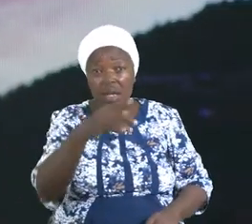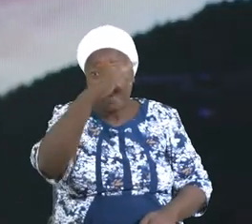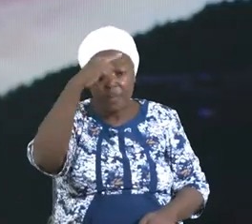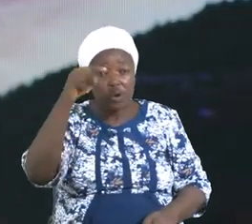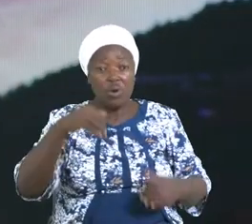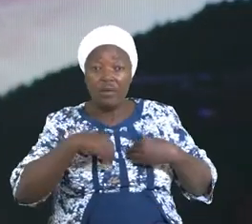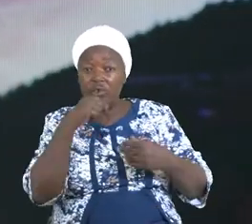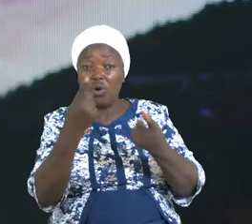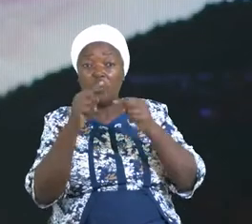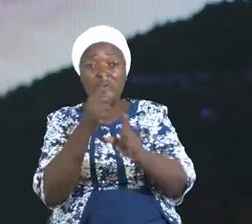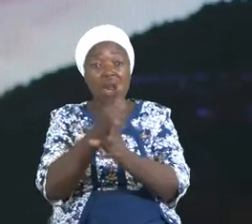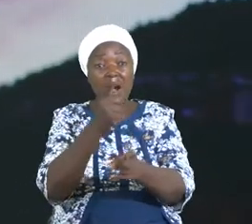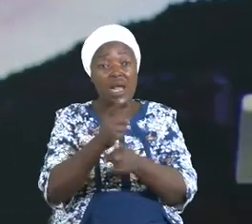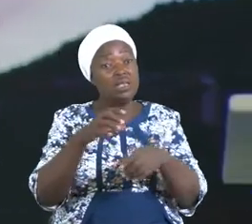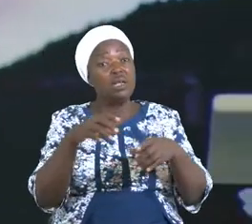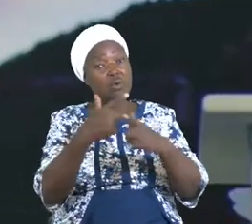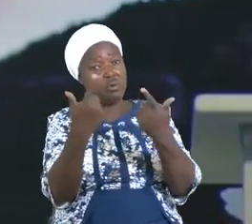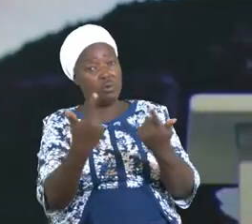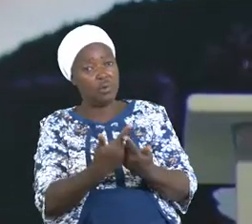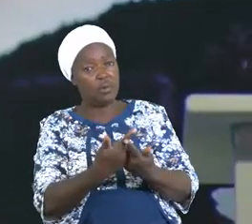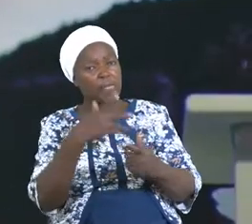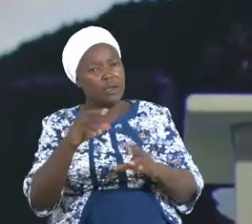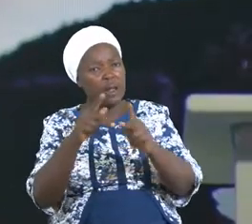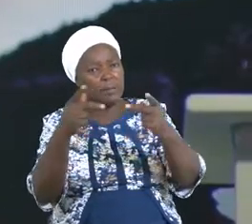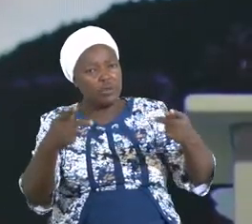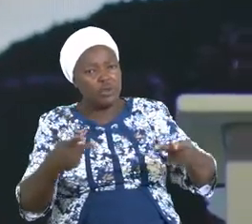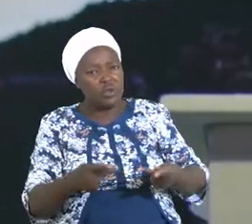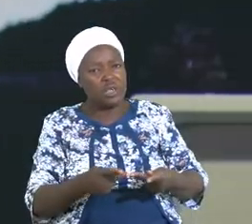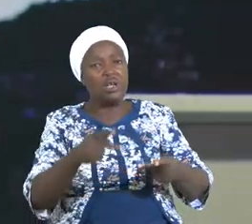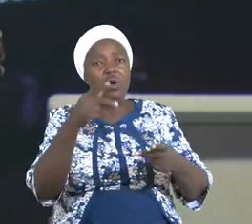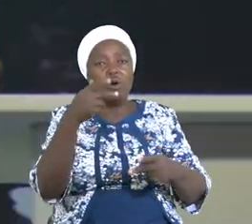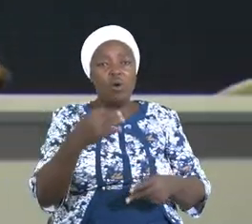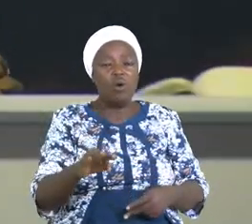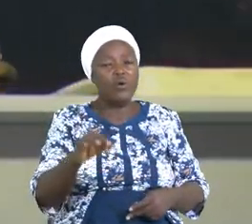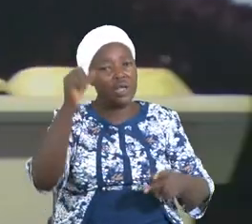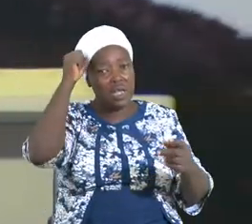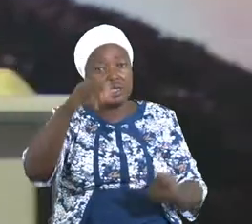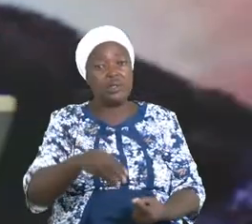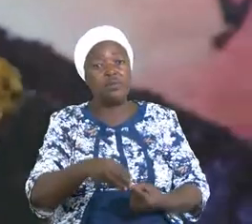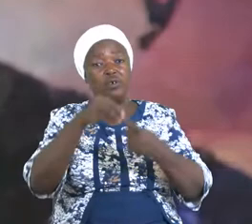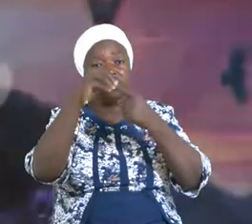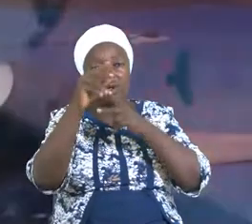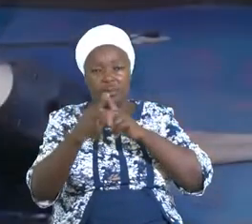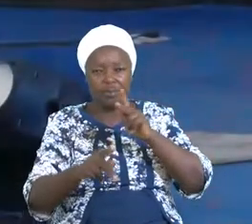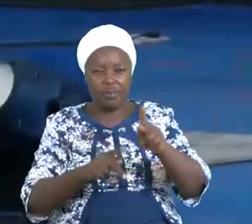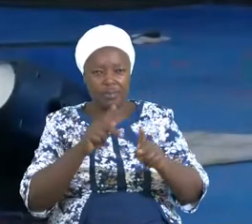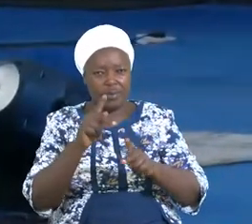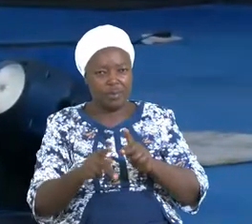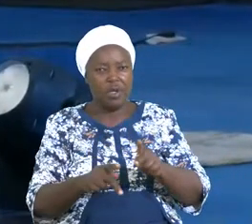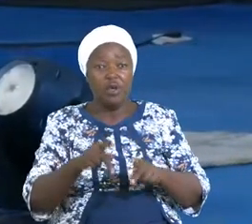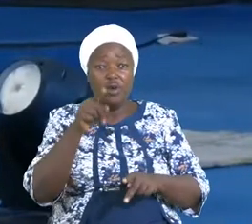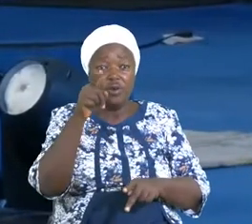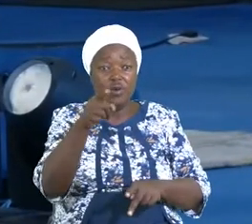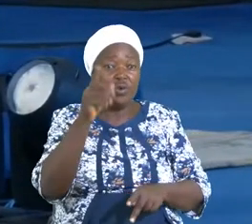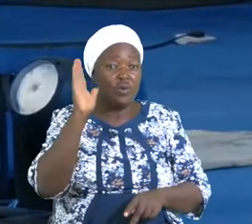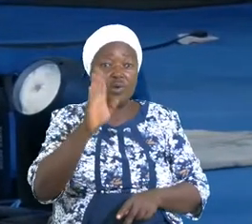right class, the positioning of his peculiar people. You'll be zealous of